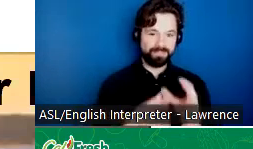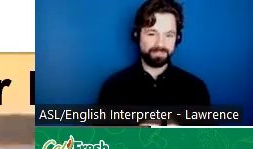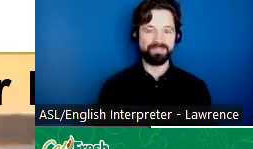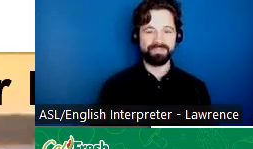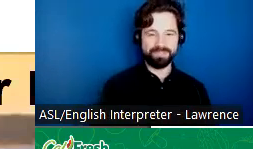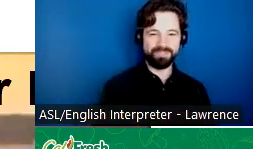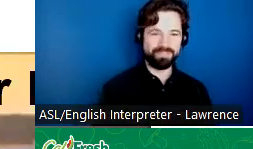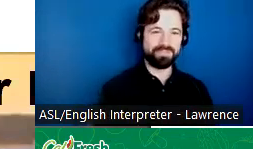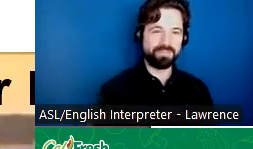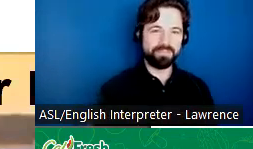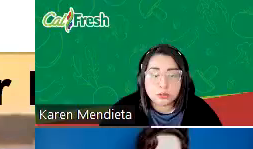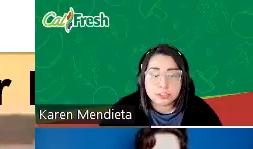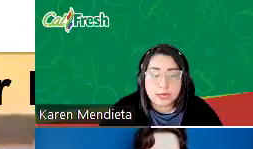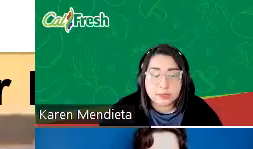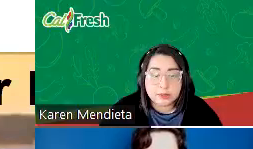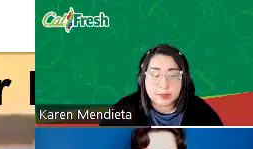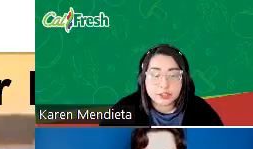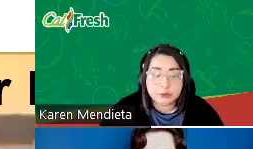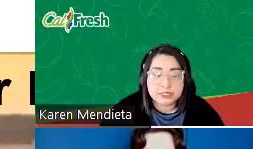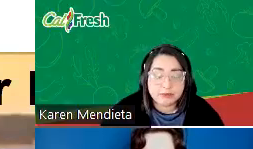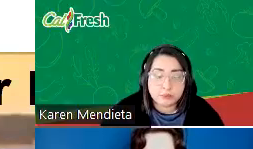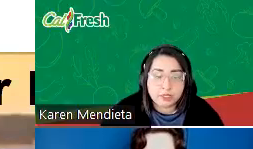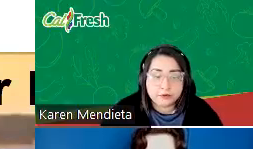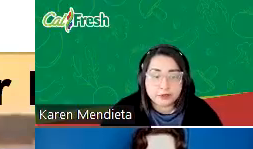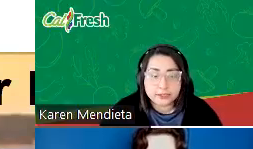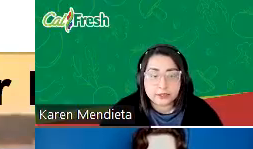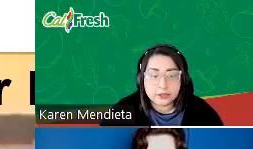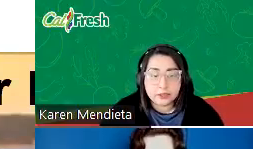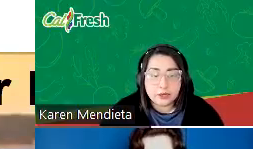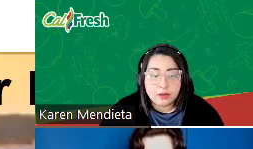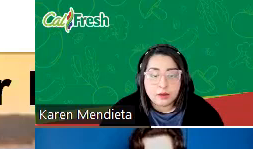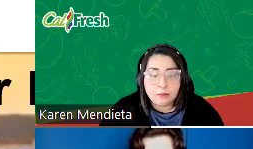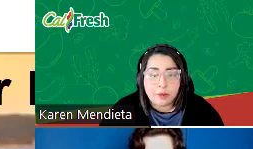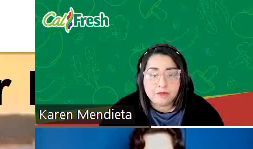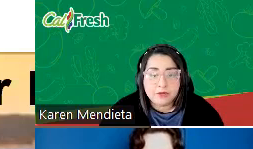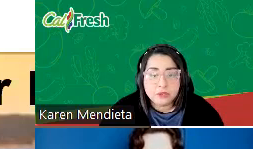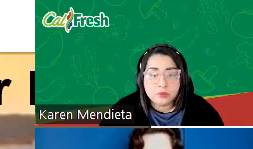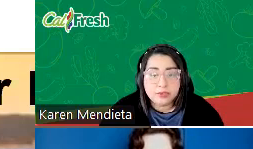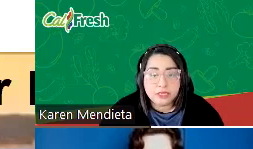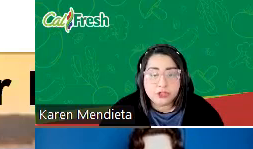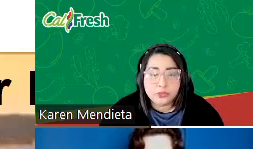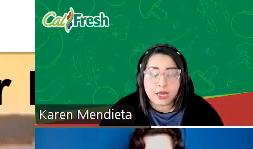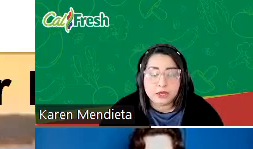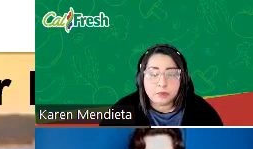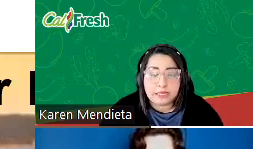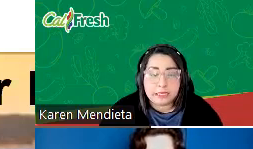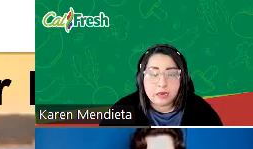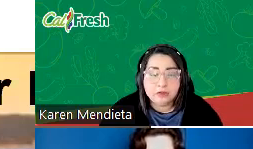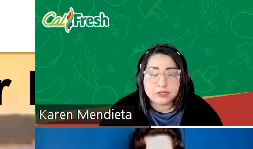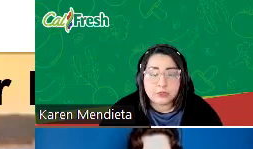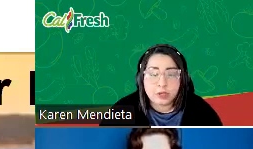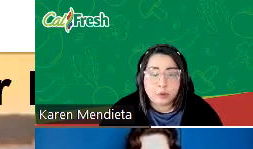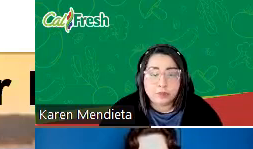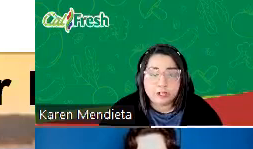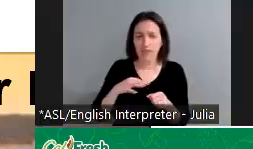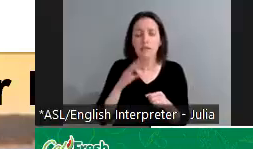Now let's discuss how households can expect to receive their benefits. Benefits will be issued at the beginning of